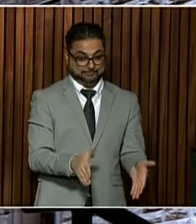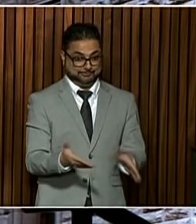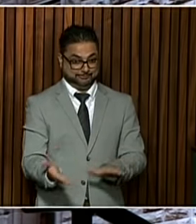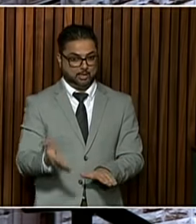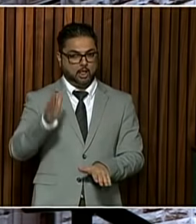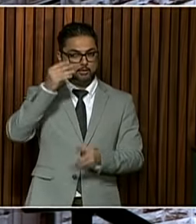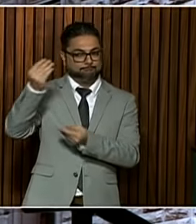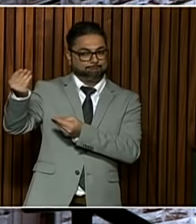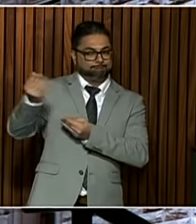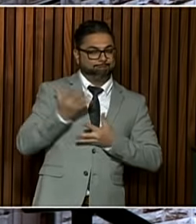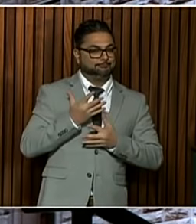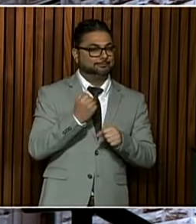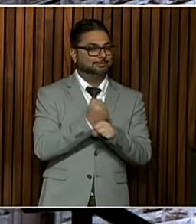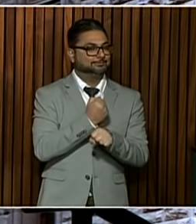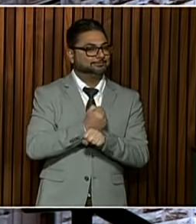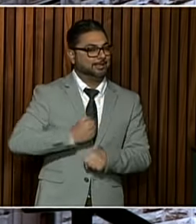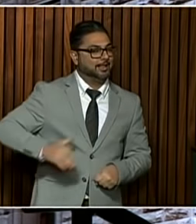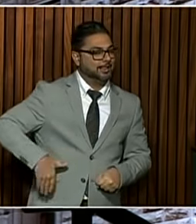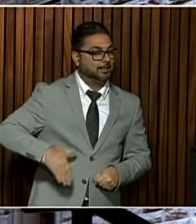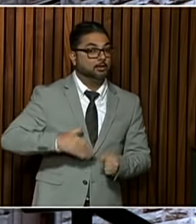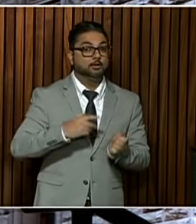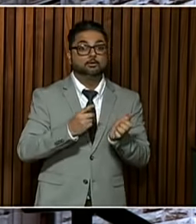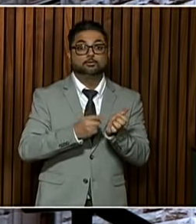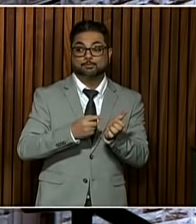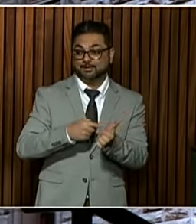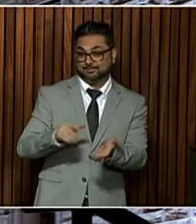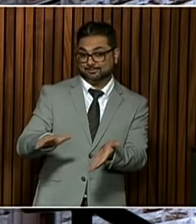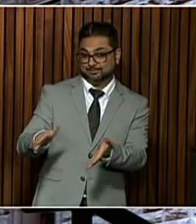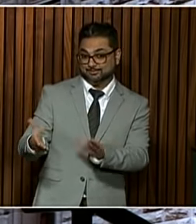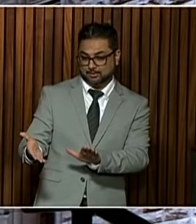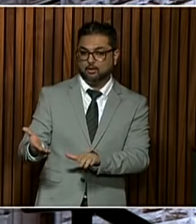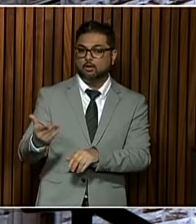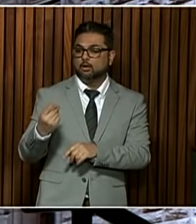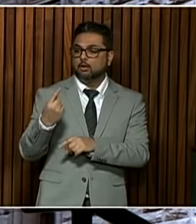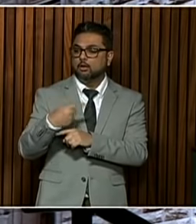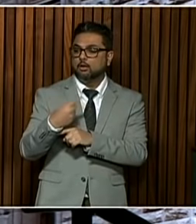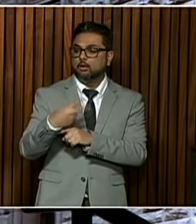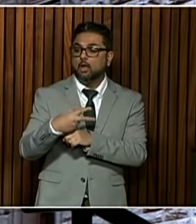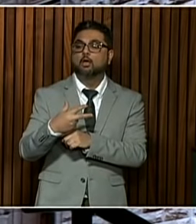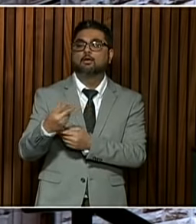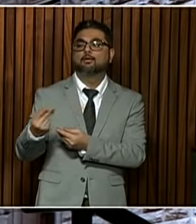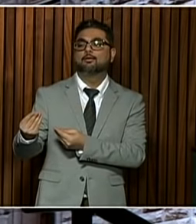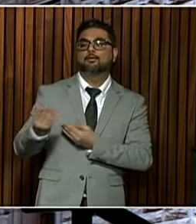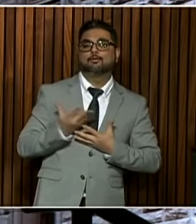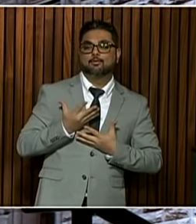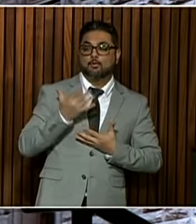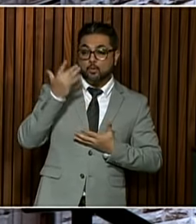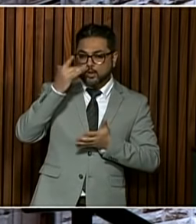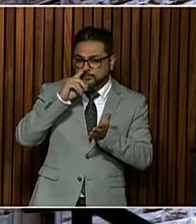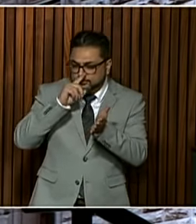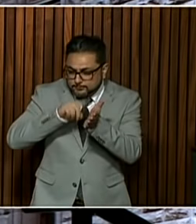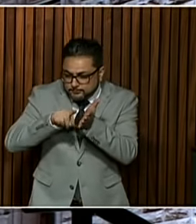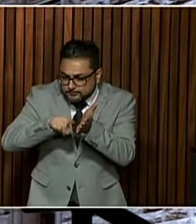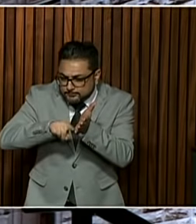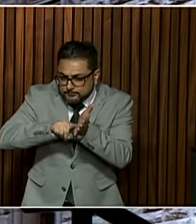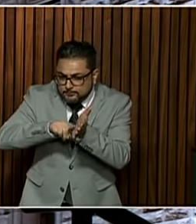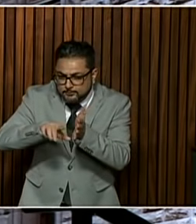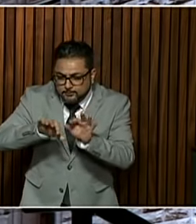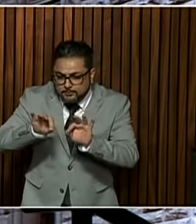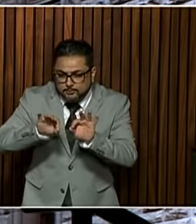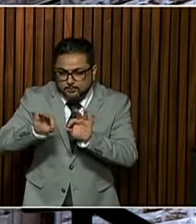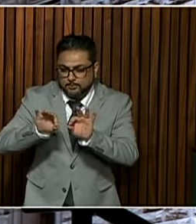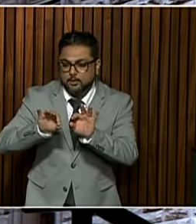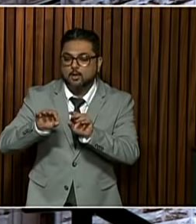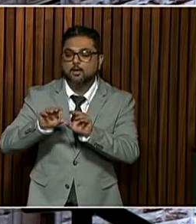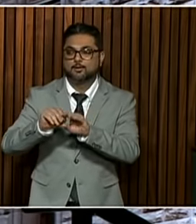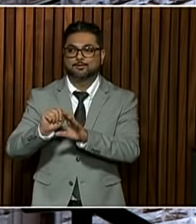testing. And we have to wait to see. It hasn't entered into our positive lab test, but it may be a suspected case in that and